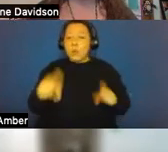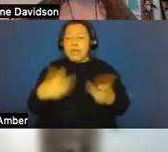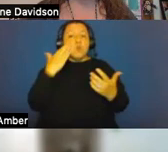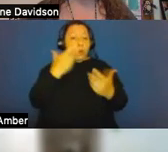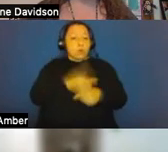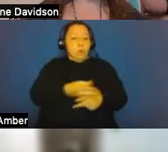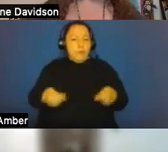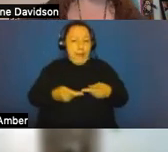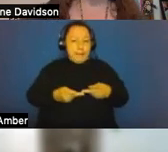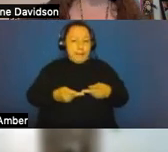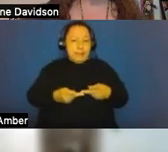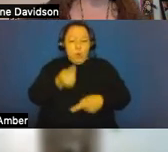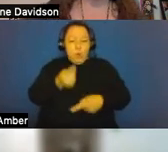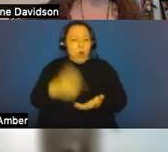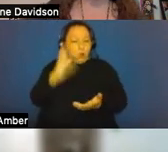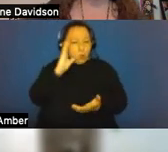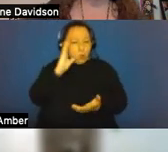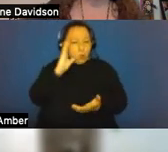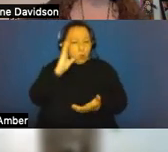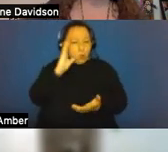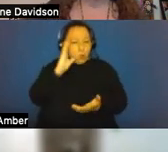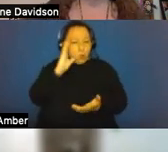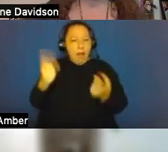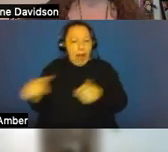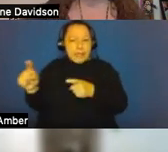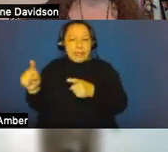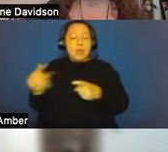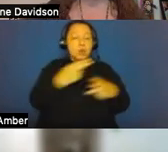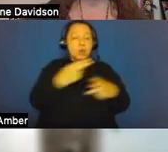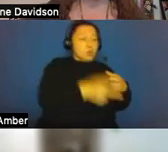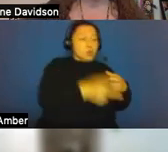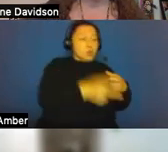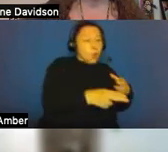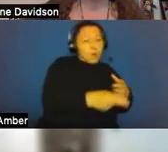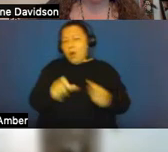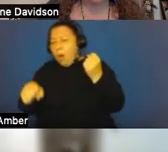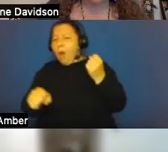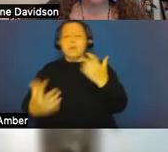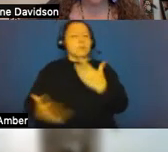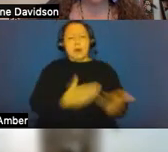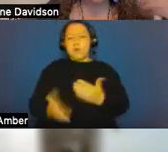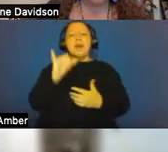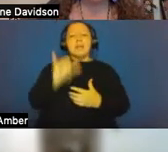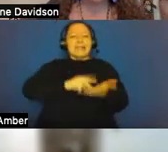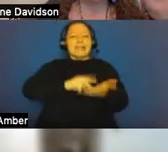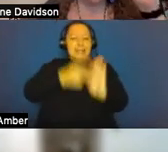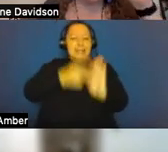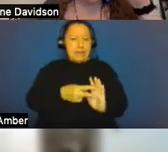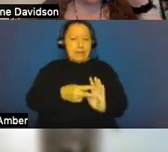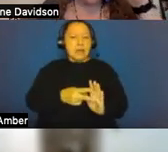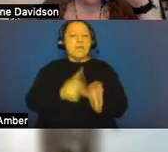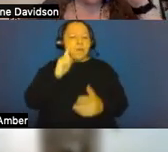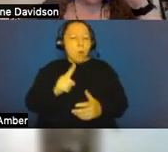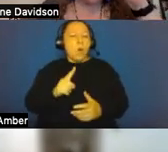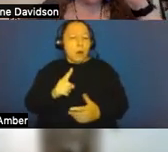longer conversation or a shorter conversation about something, that also is meant to be. And so we can interrupt our habits